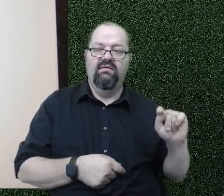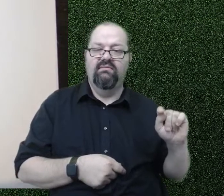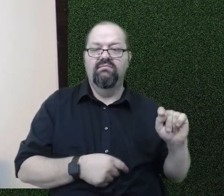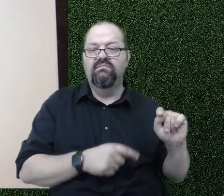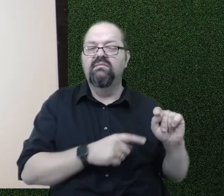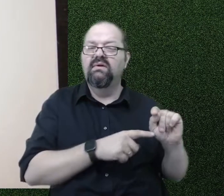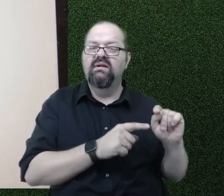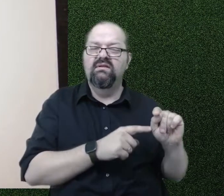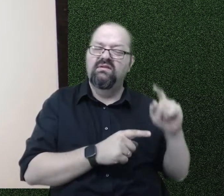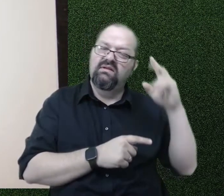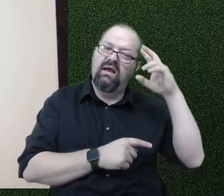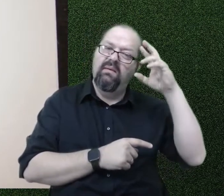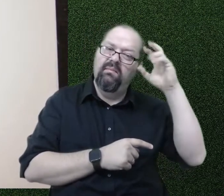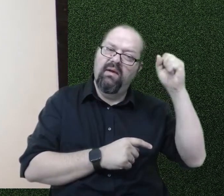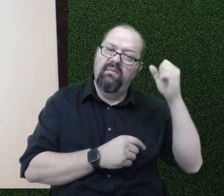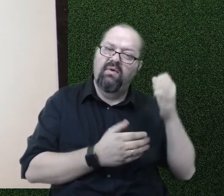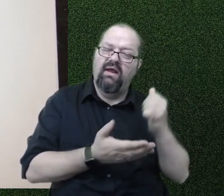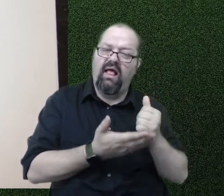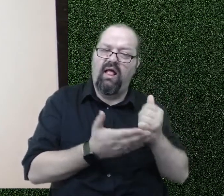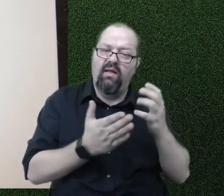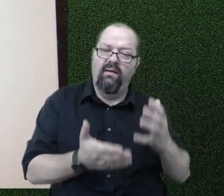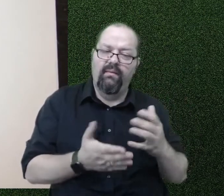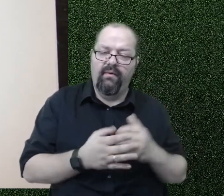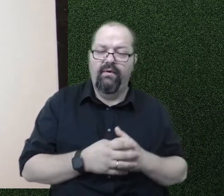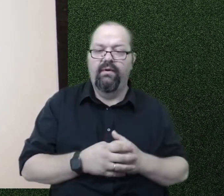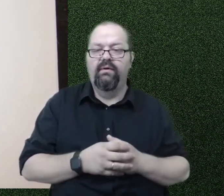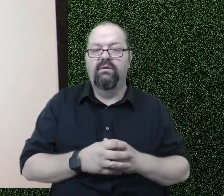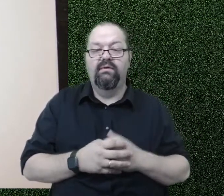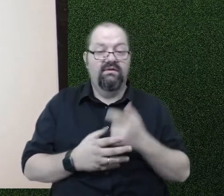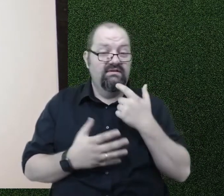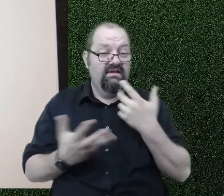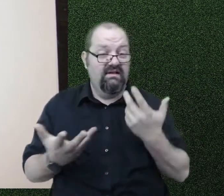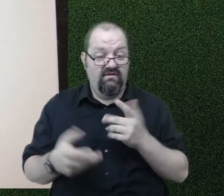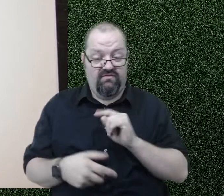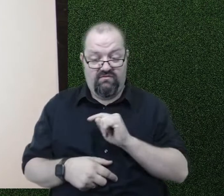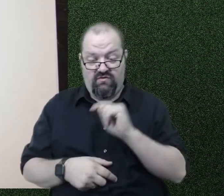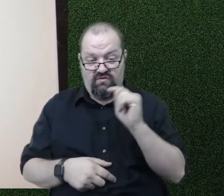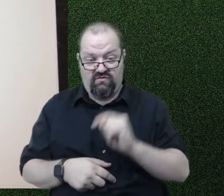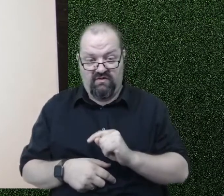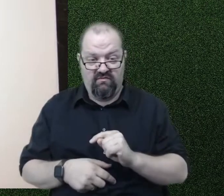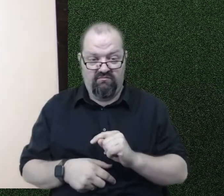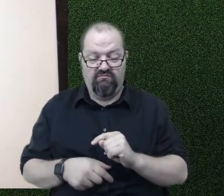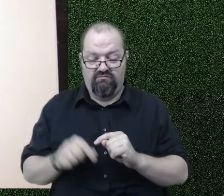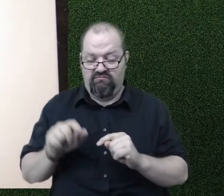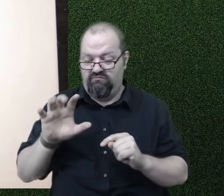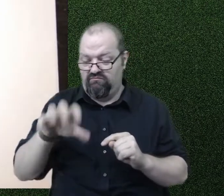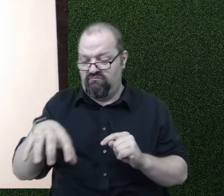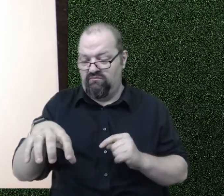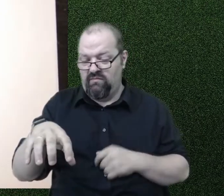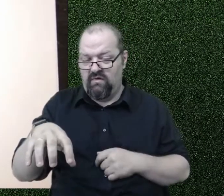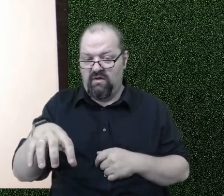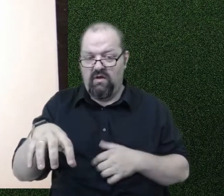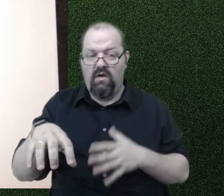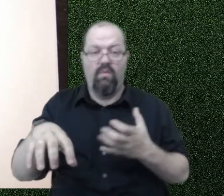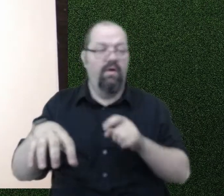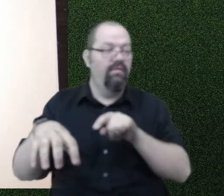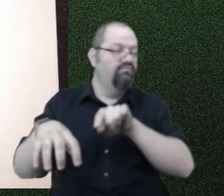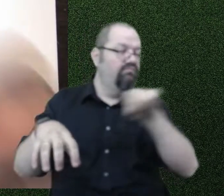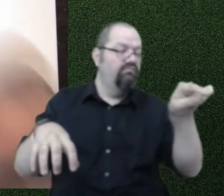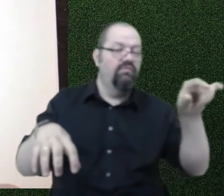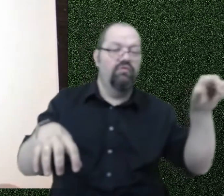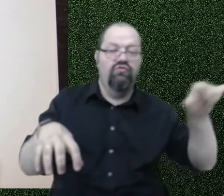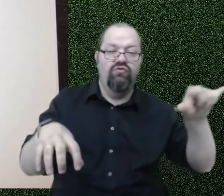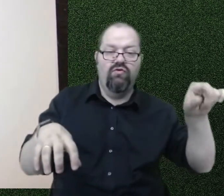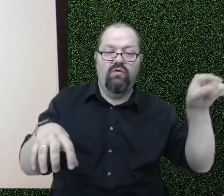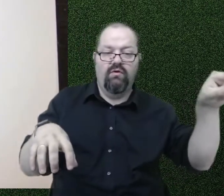displacement, but it could represent displacement. Let's say I'm here in Tulsa, and I want to go to New York.